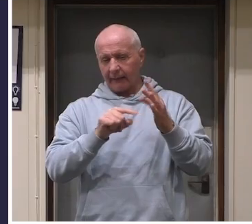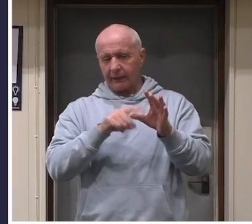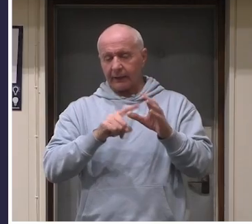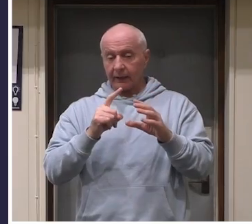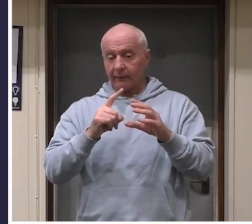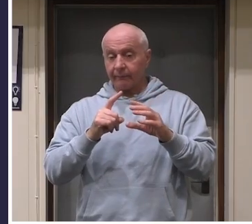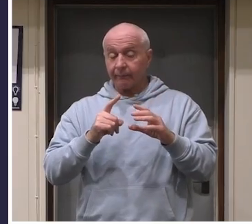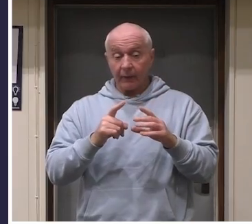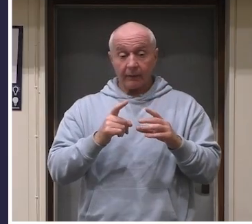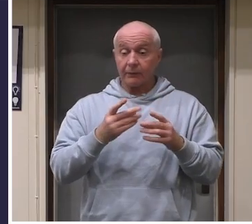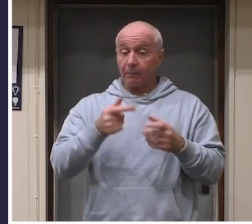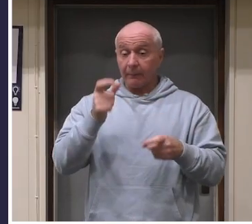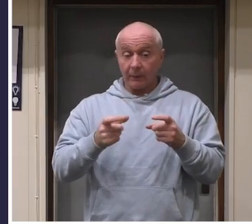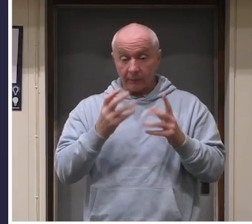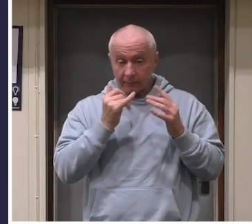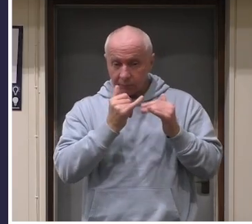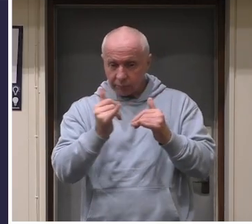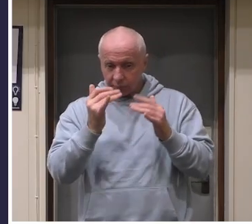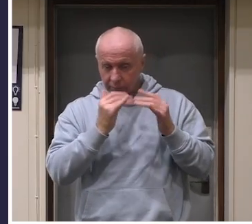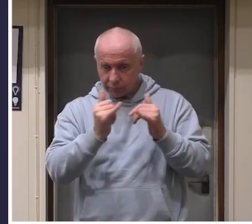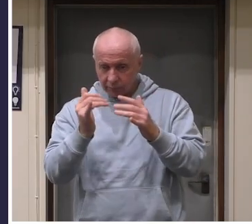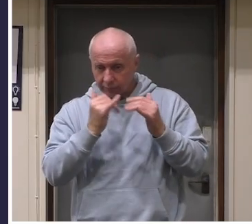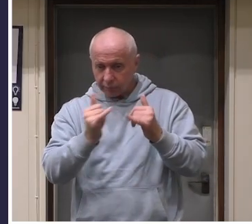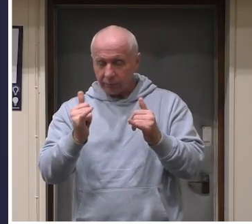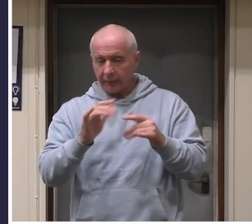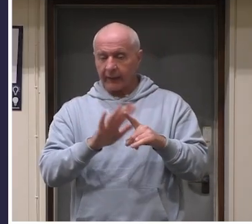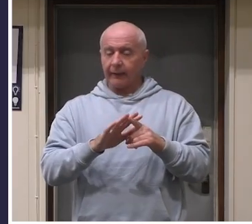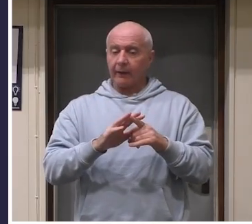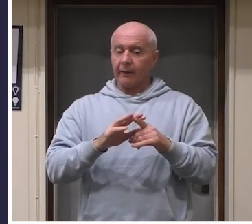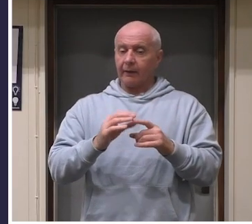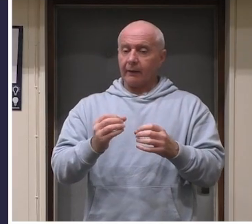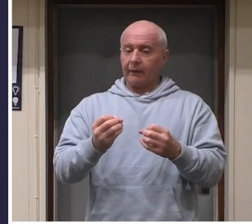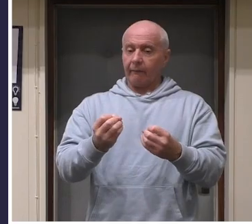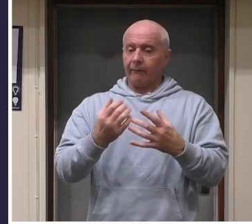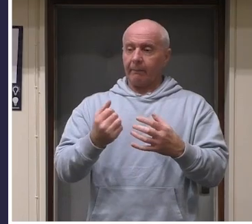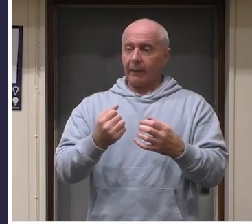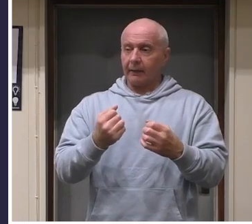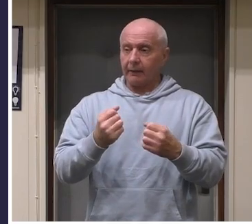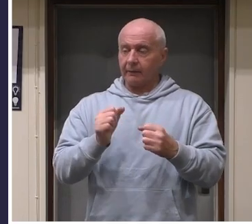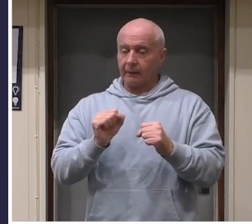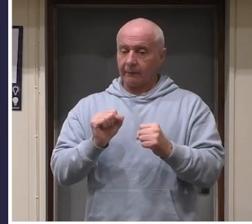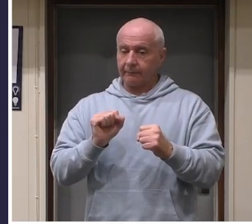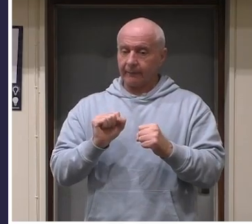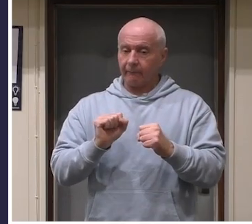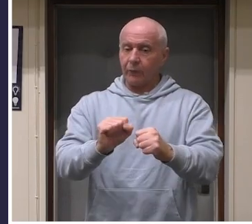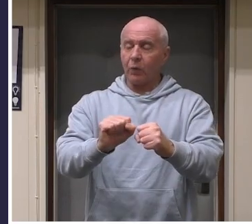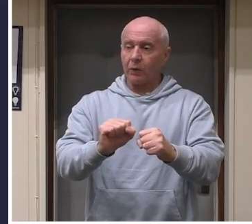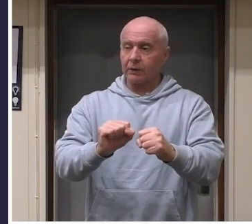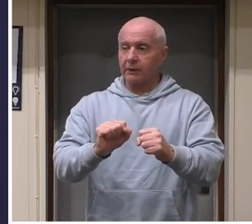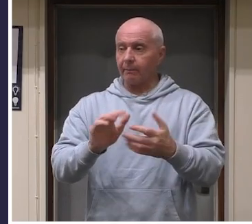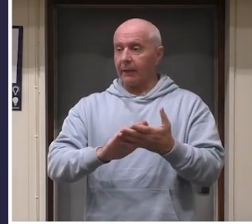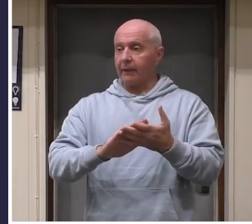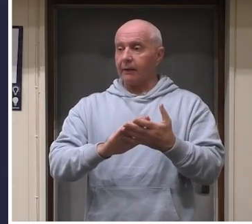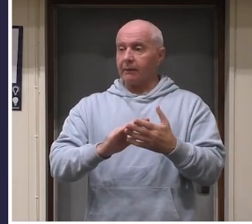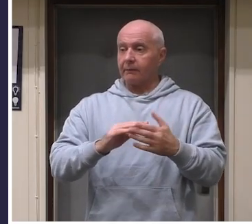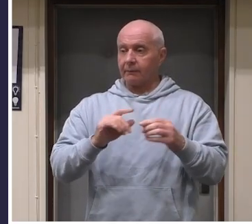continuously measure the motion of the particle and then apply a feedback force that damps the motion of the particle based on this measurement. So it's like a